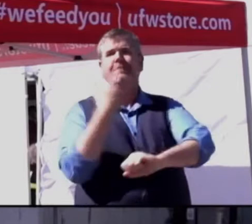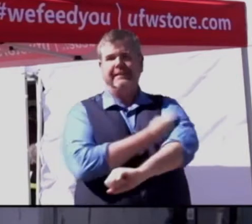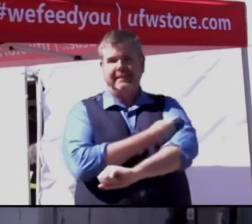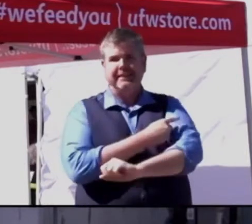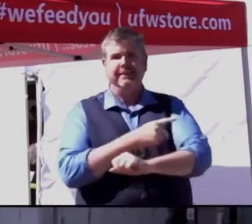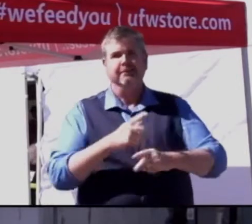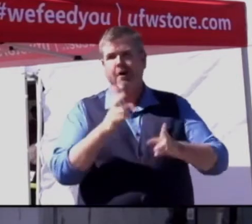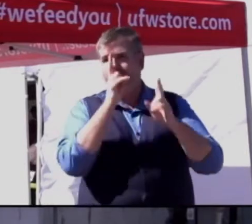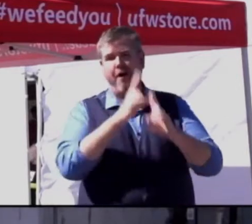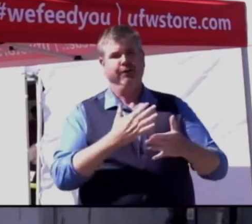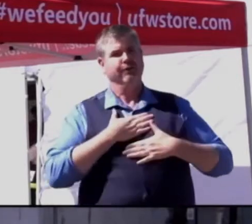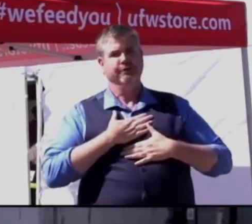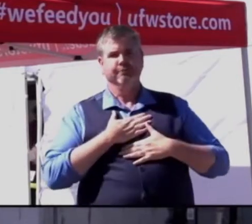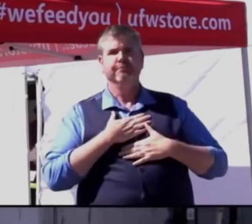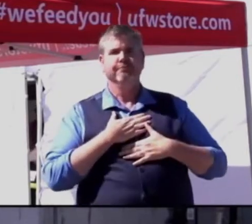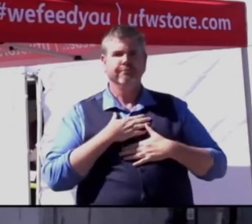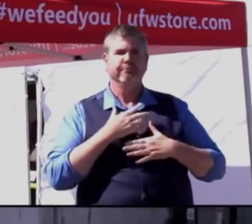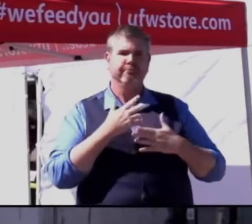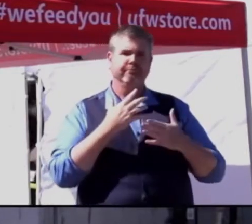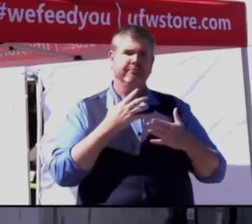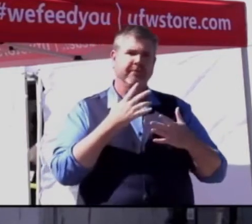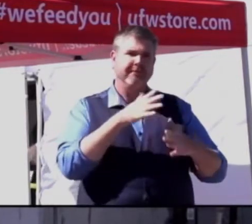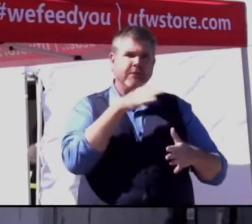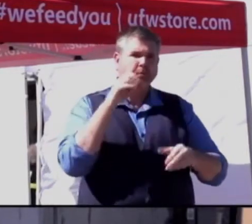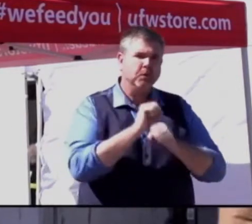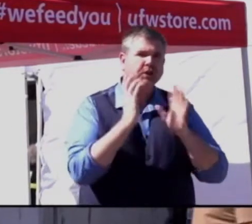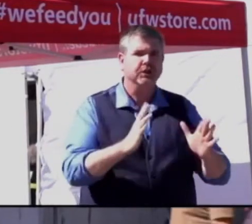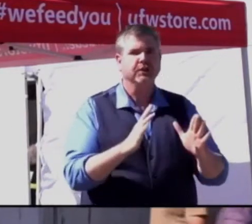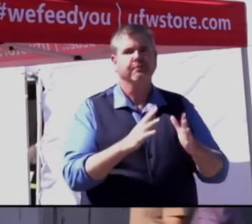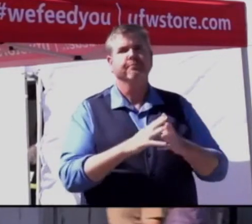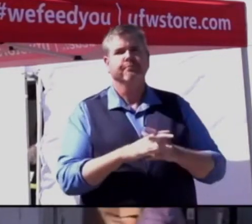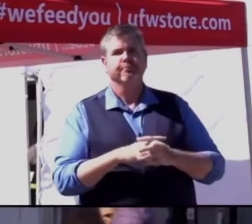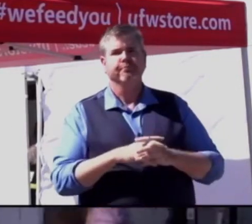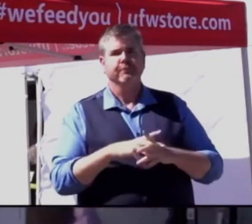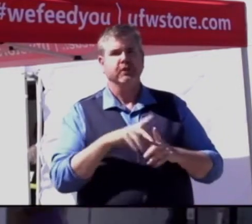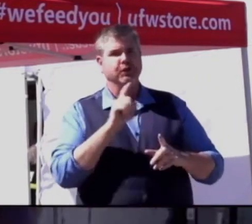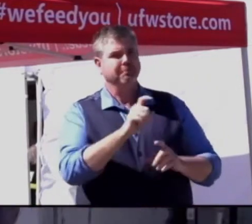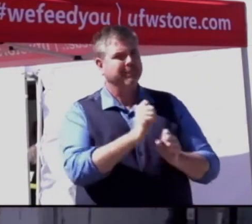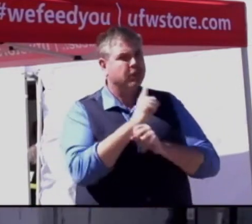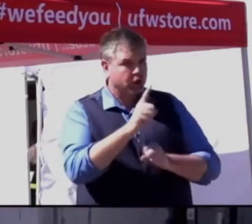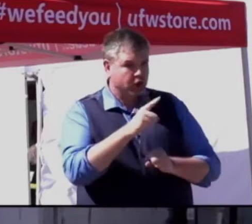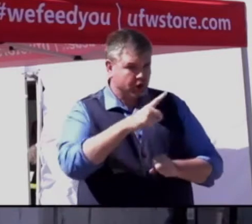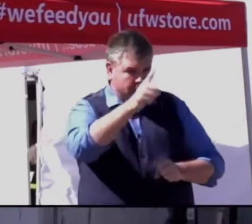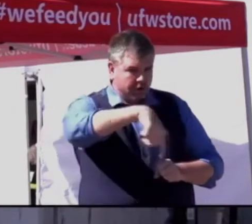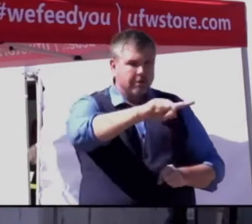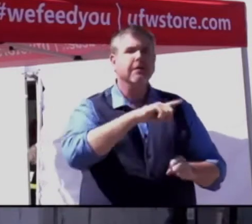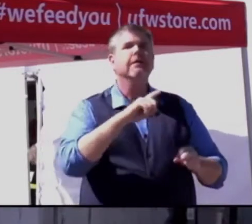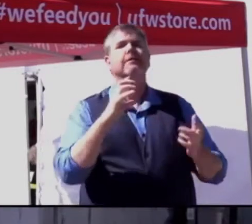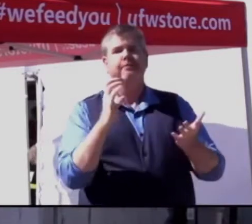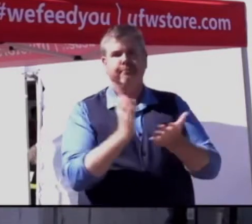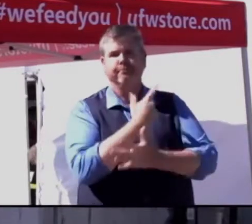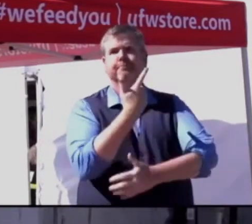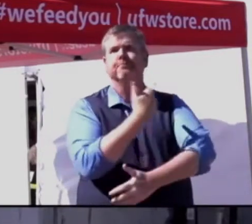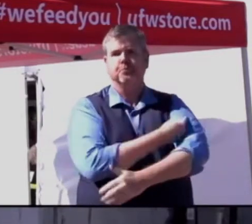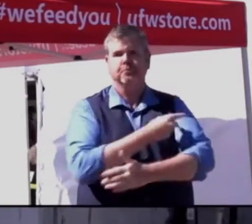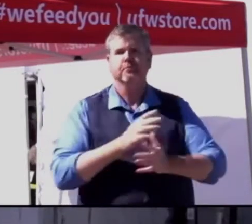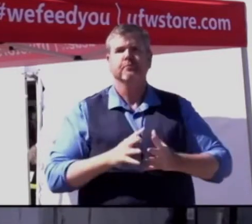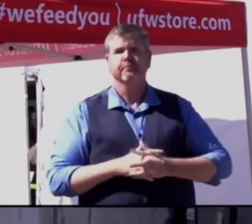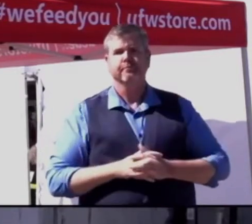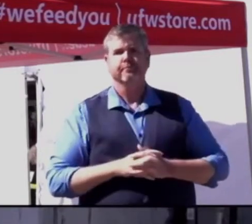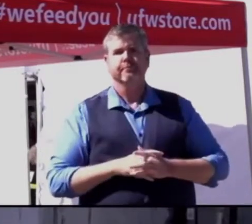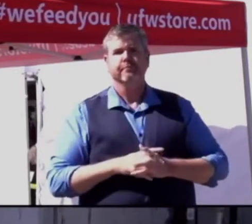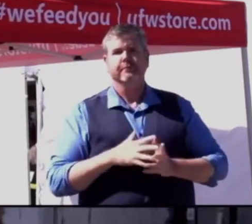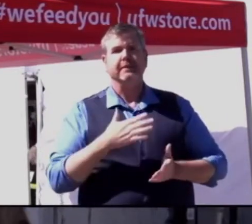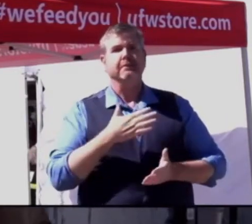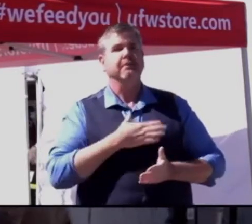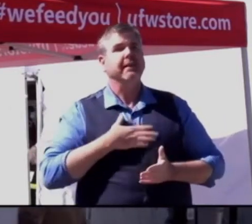we're honoring farm workers the way we should, which is making sure they're getting vaccinated. With that, it's my great pleasure to